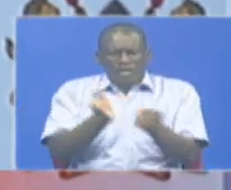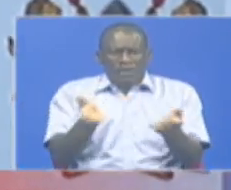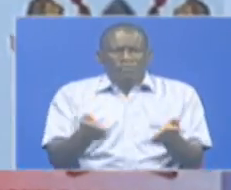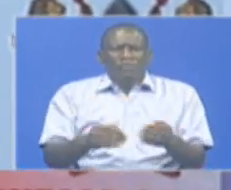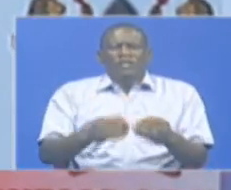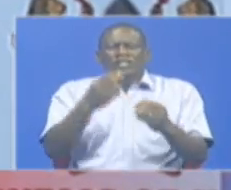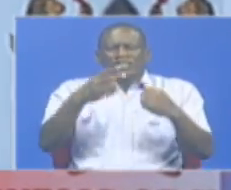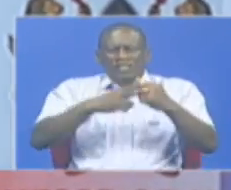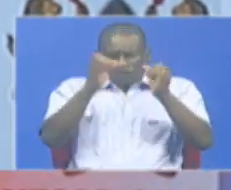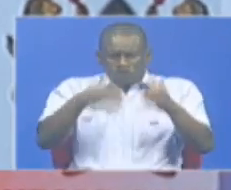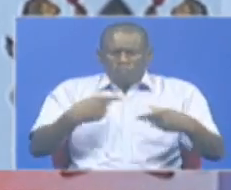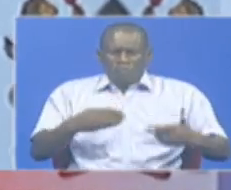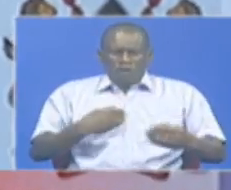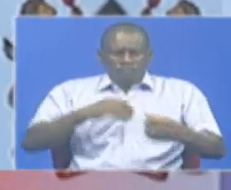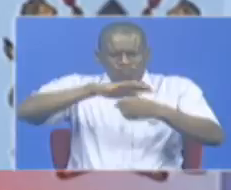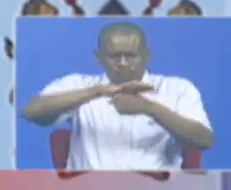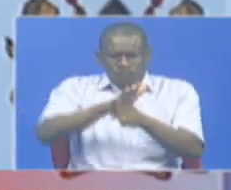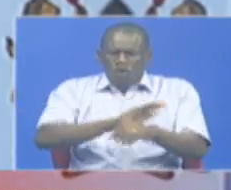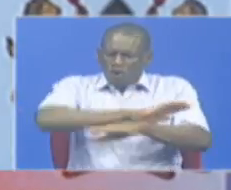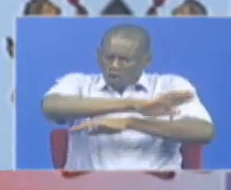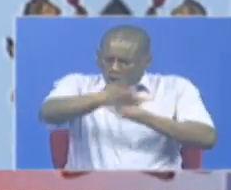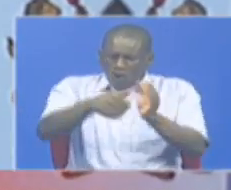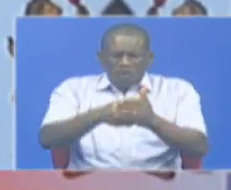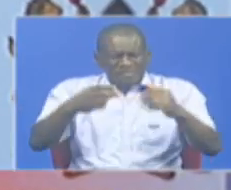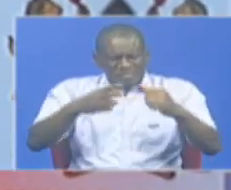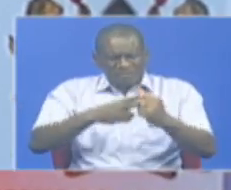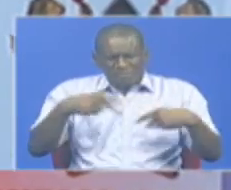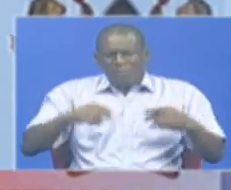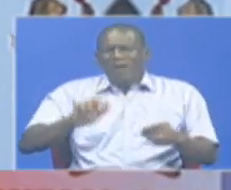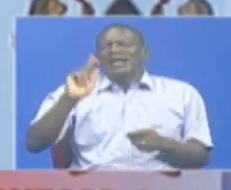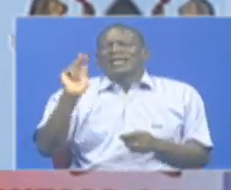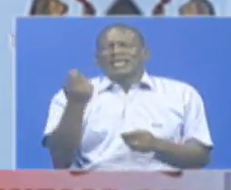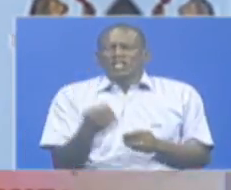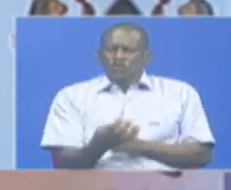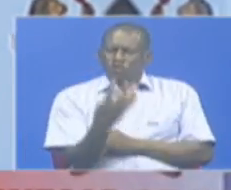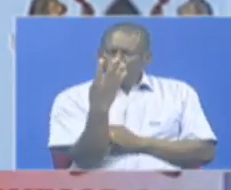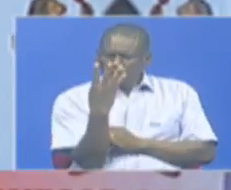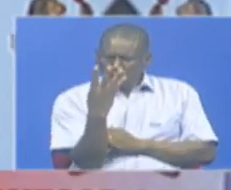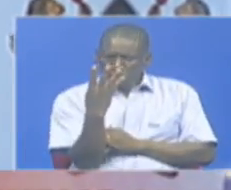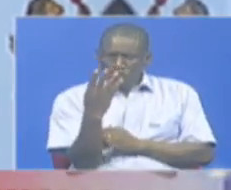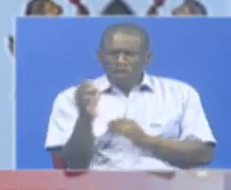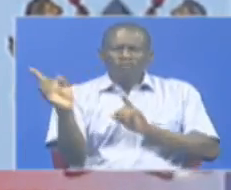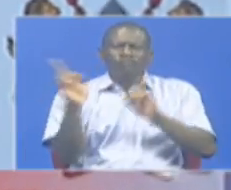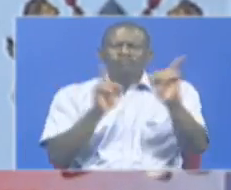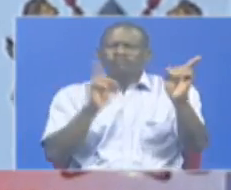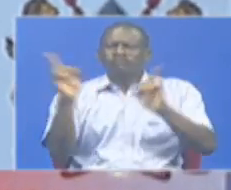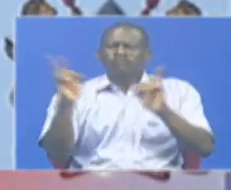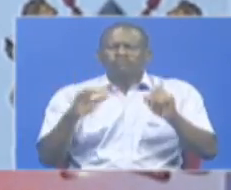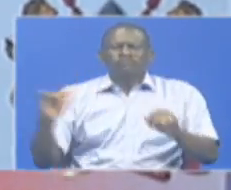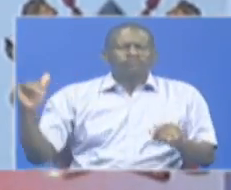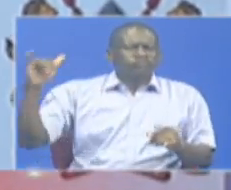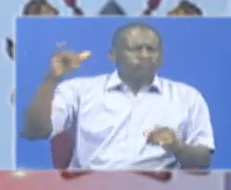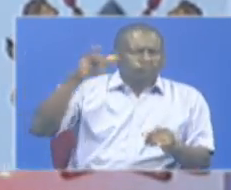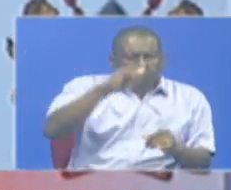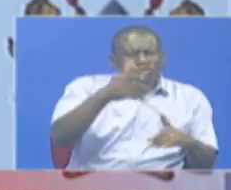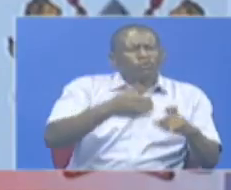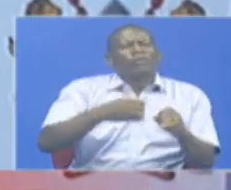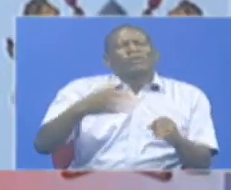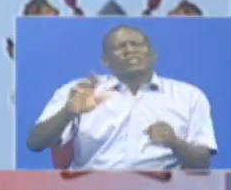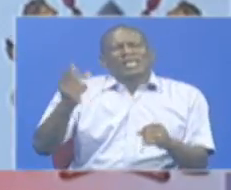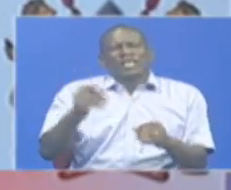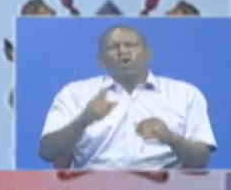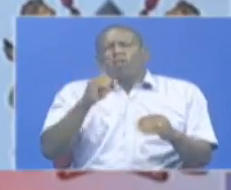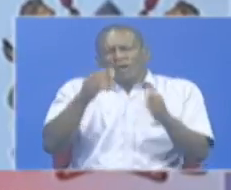disease. All the 7 are Kenyans. 4 of them have a travel history, 1 from Congo, 1 from the